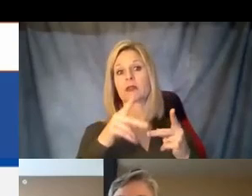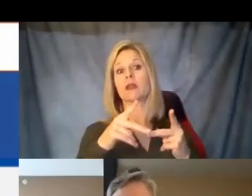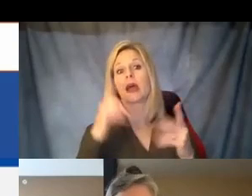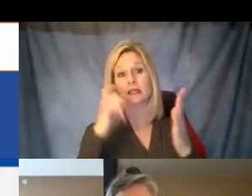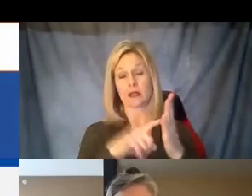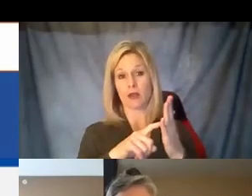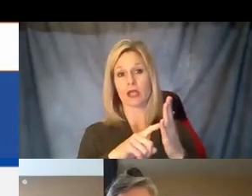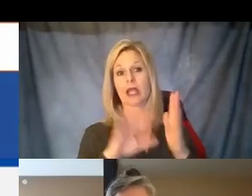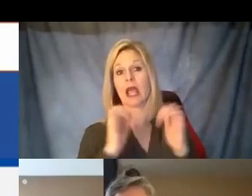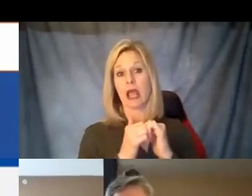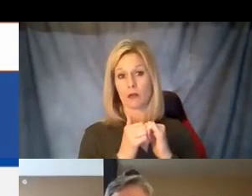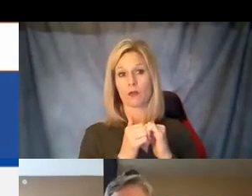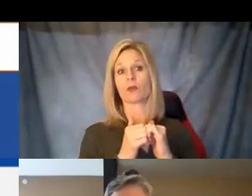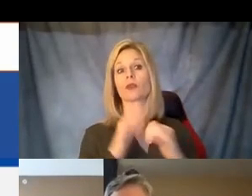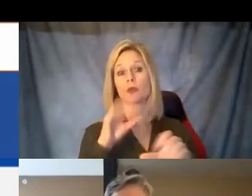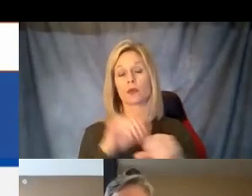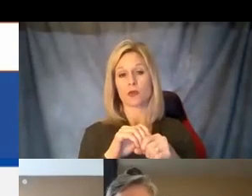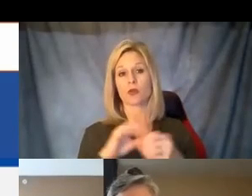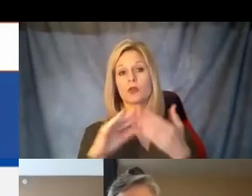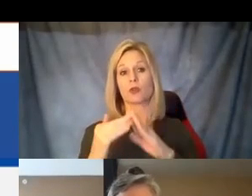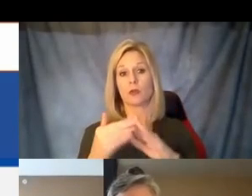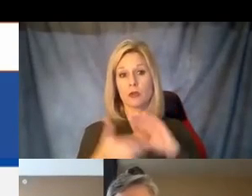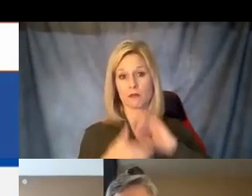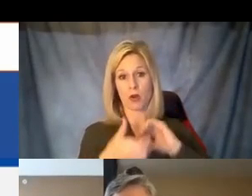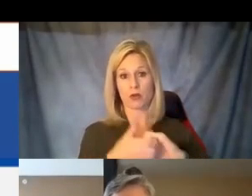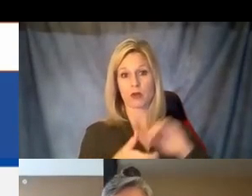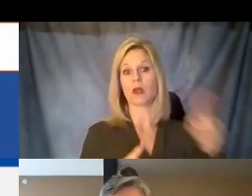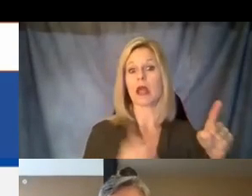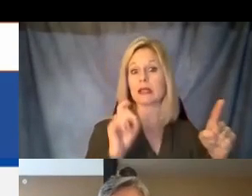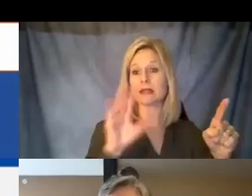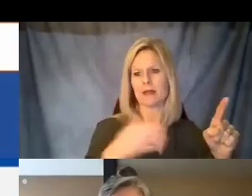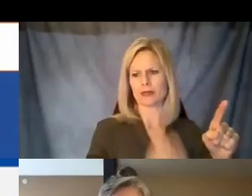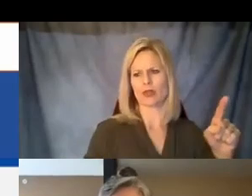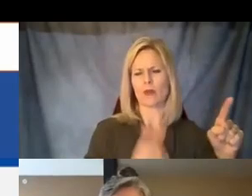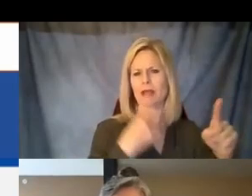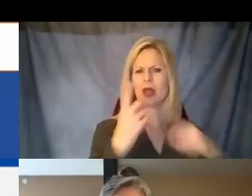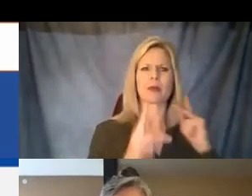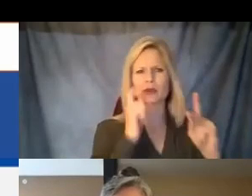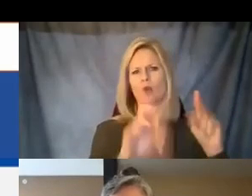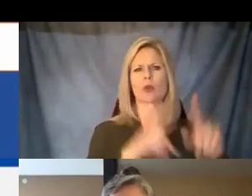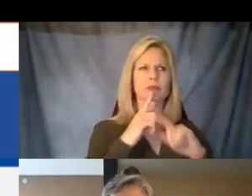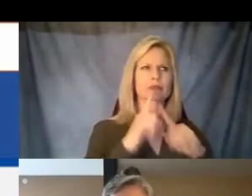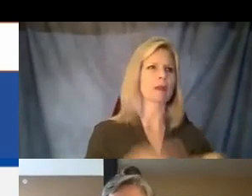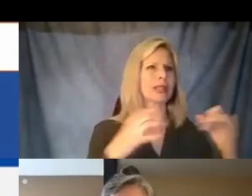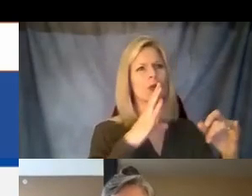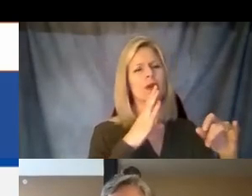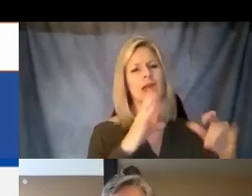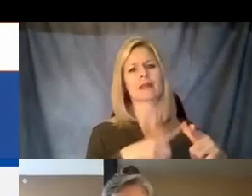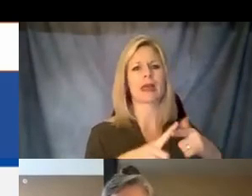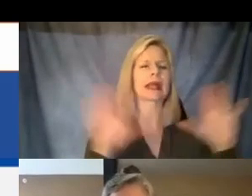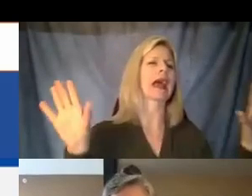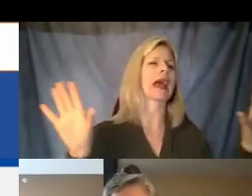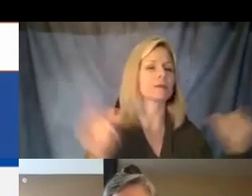identify how you're going to leverage your community partners. Yes, Deb, I see your hand up. Sorry, I know we always tell people don't do that while somebody's talking. And then I No, was it's all